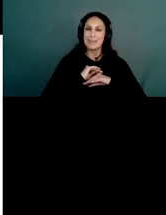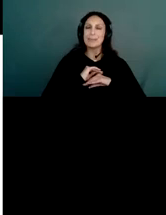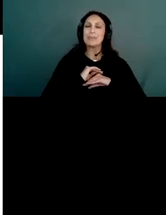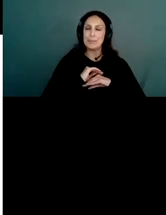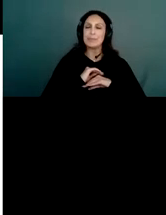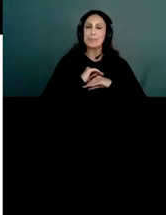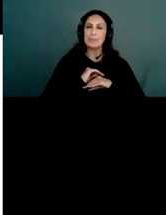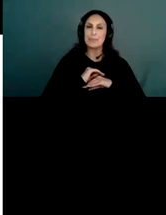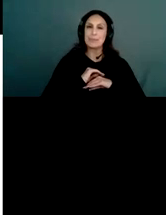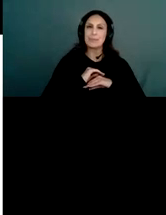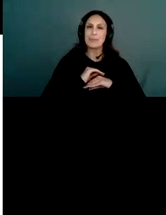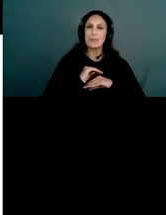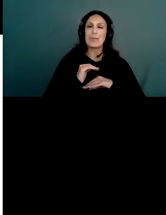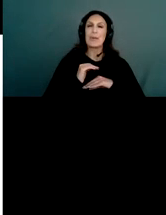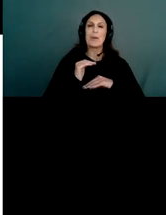good strategies.